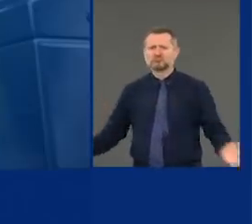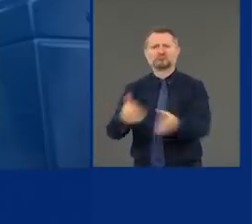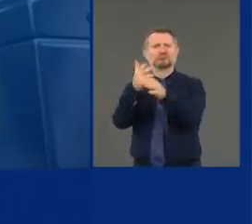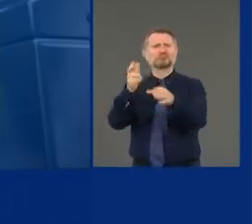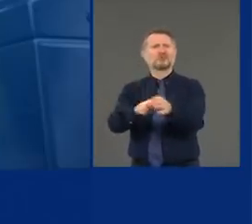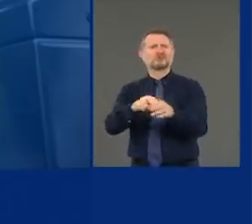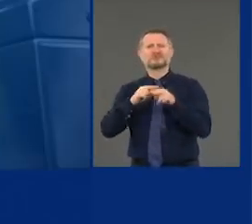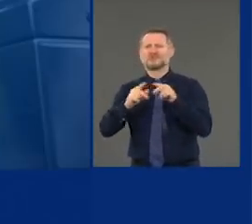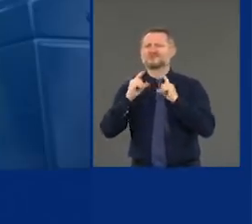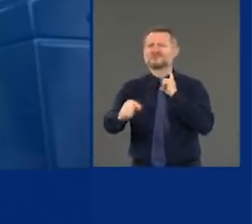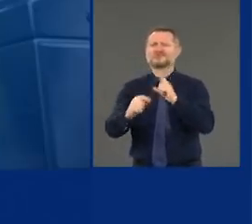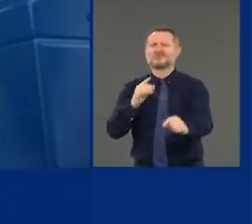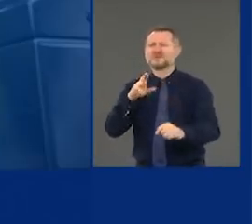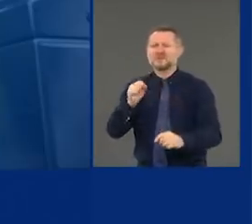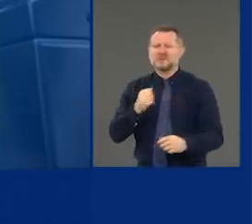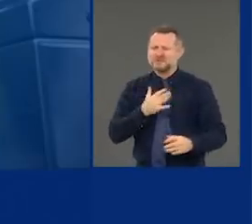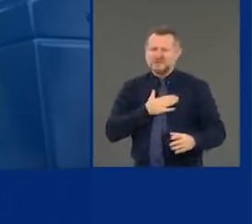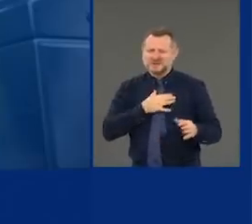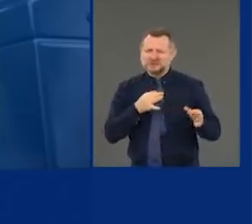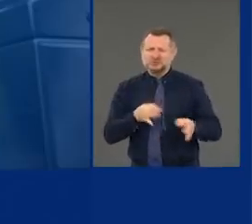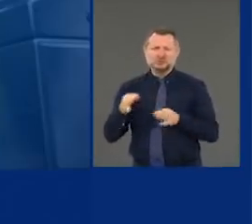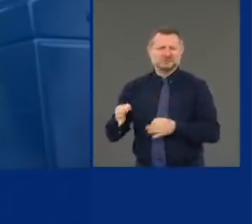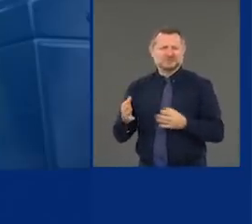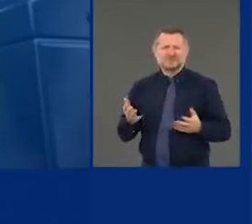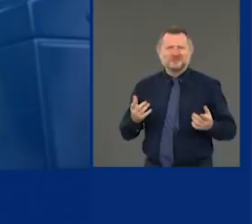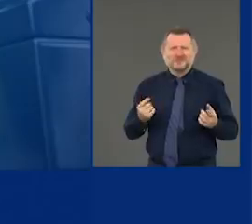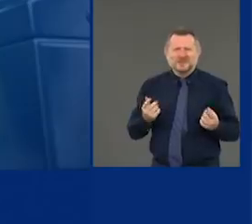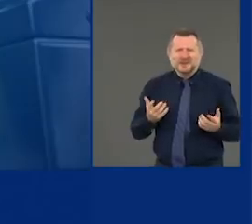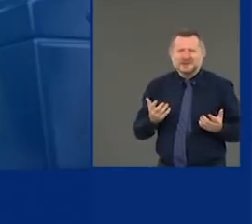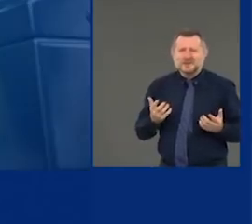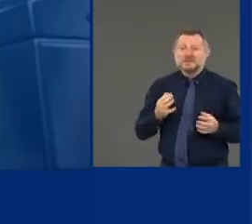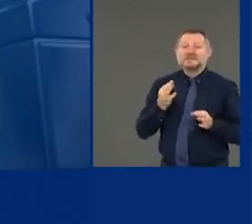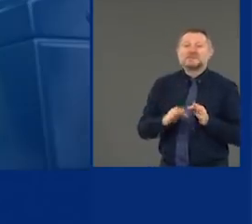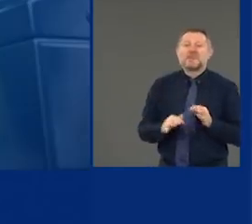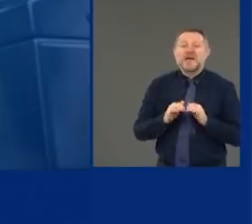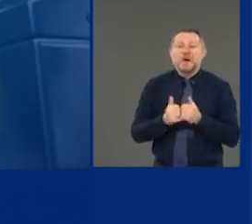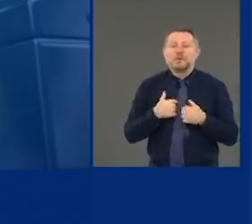these decisions, and for me, it's very simple. I just